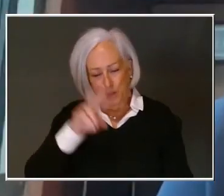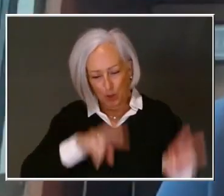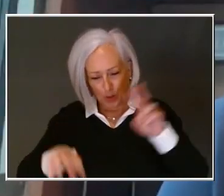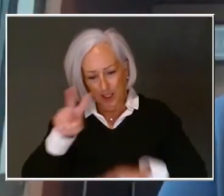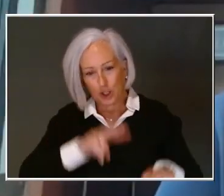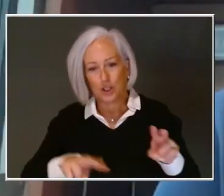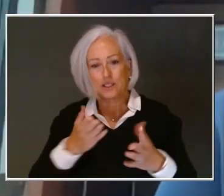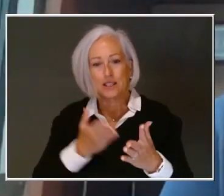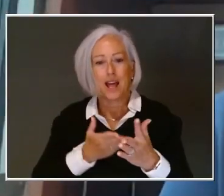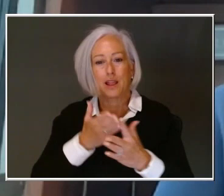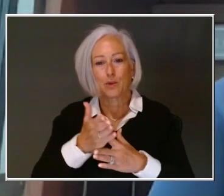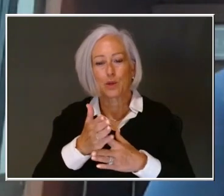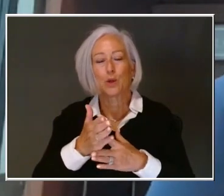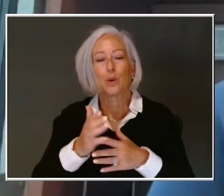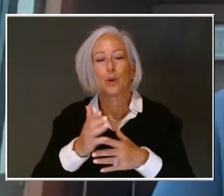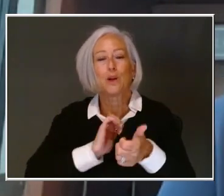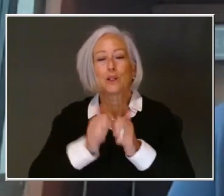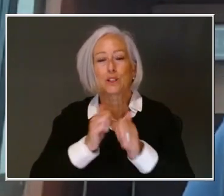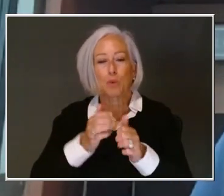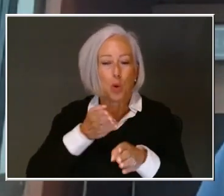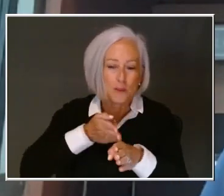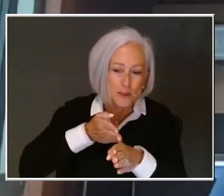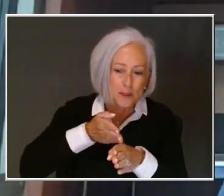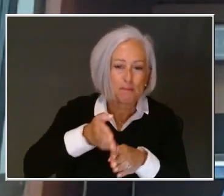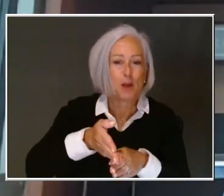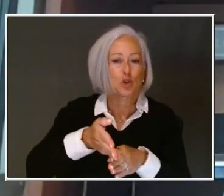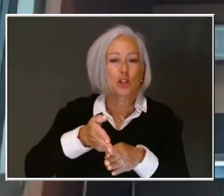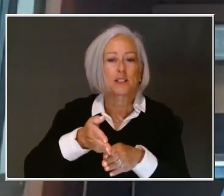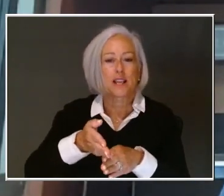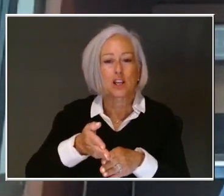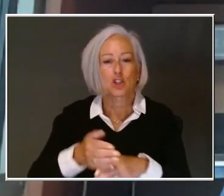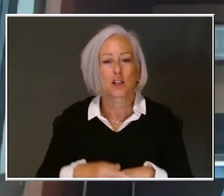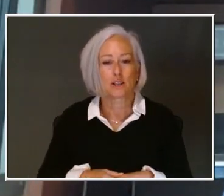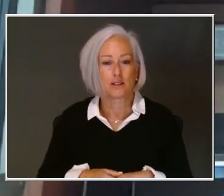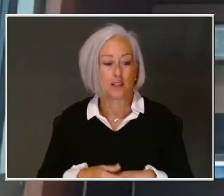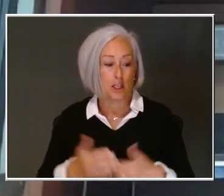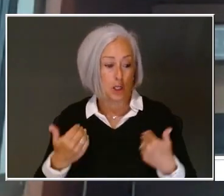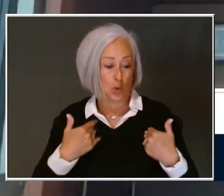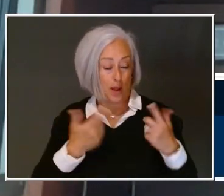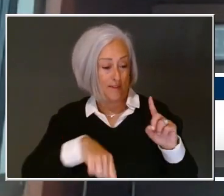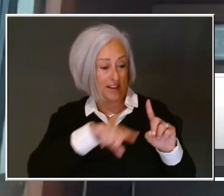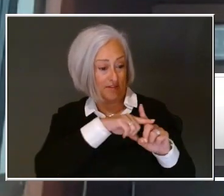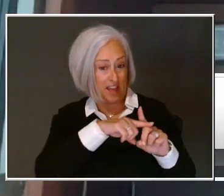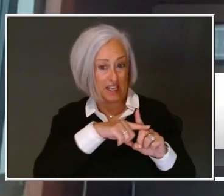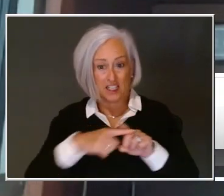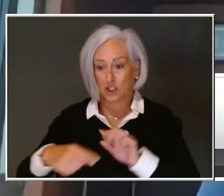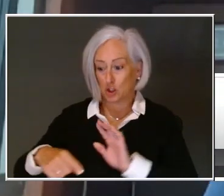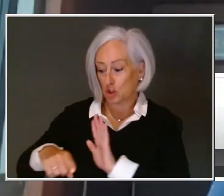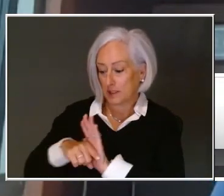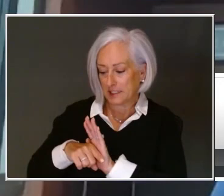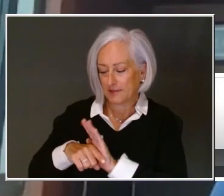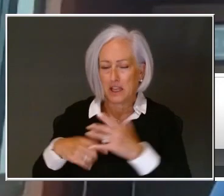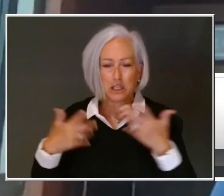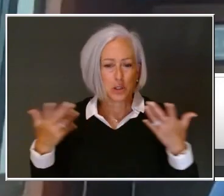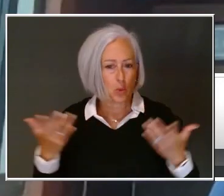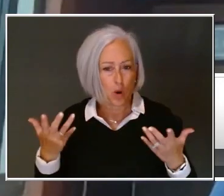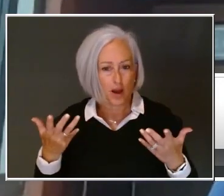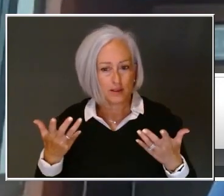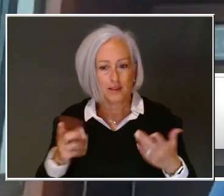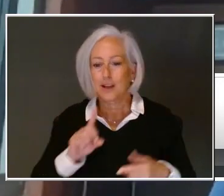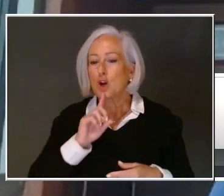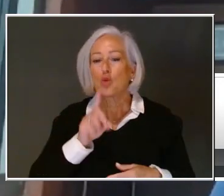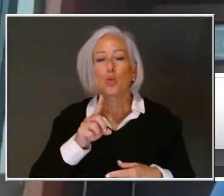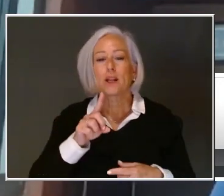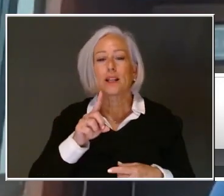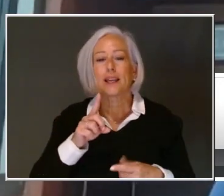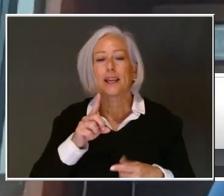like sports specialization, those sort of things. Is that an advantage? Is that a disadvantage? Burnout? I think the bottom line is have